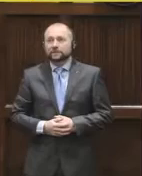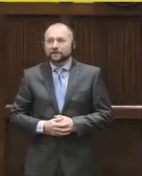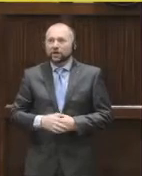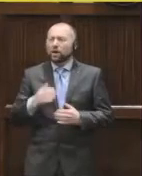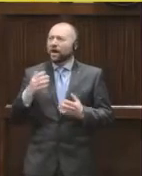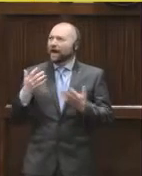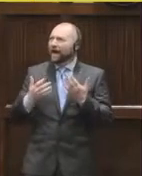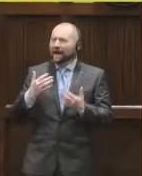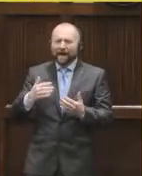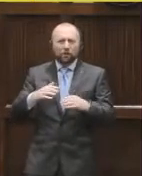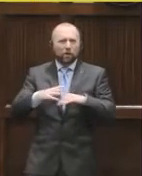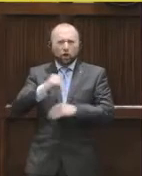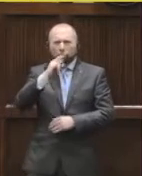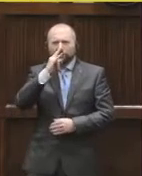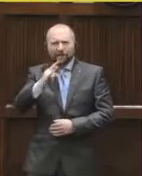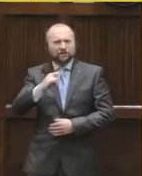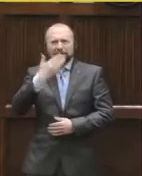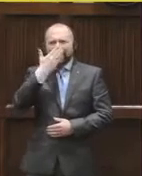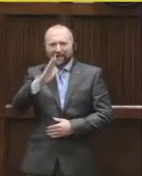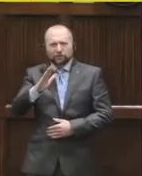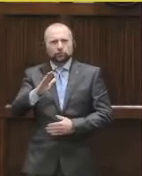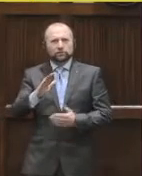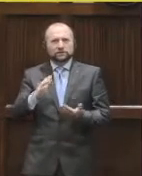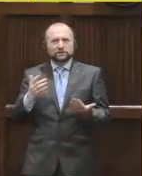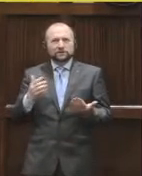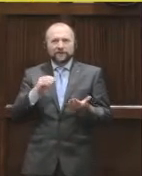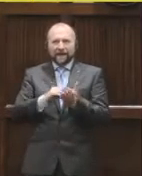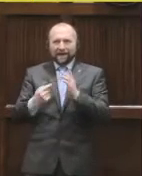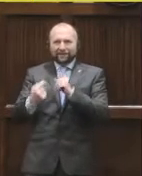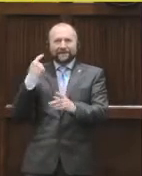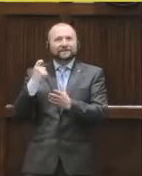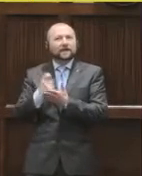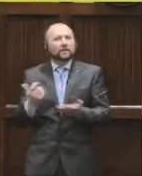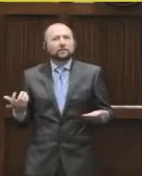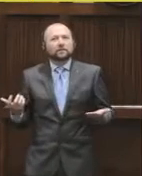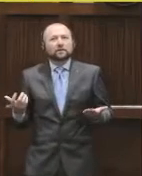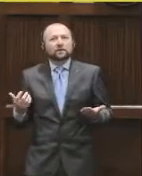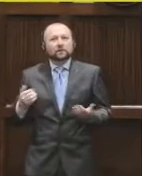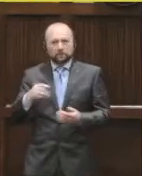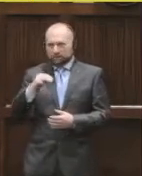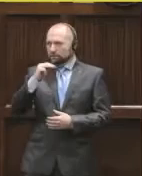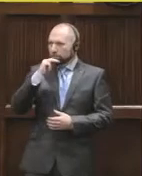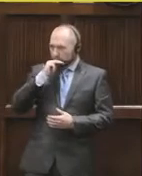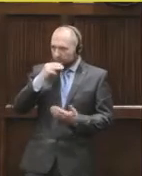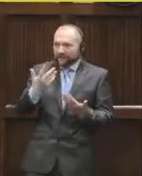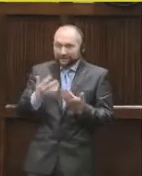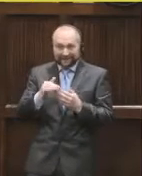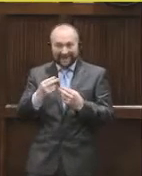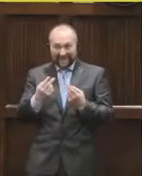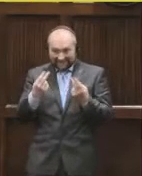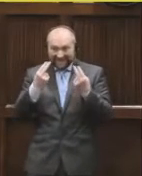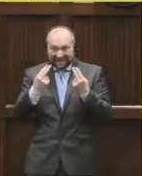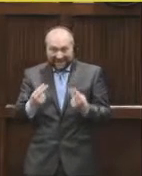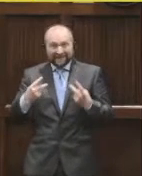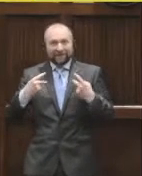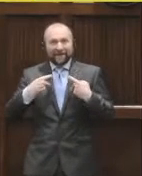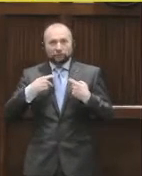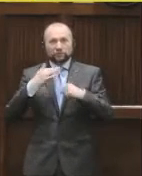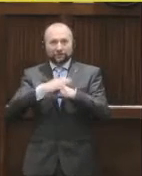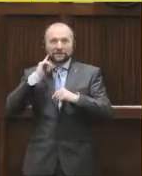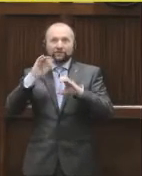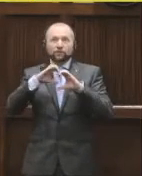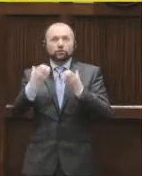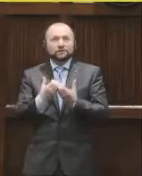backward attitude to have to what is a native language for our deaf